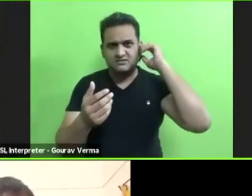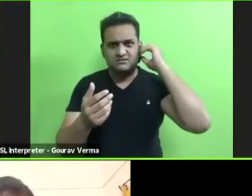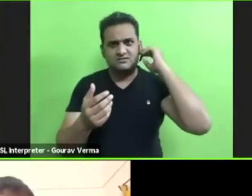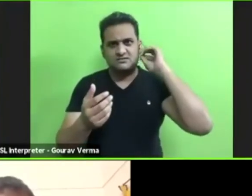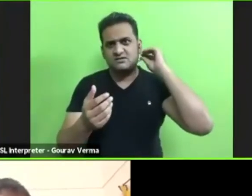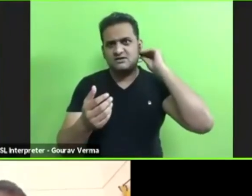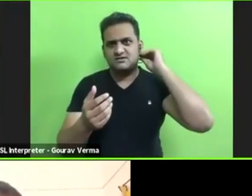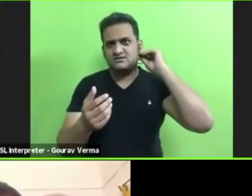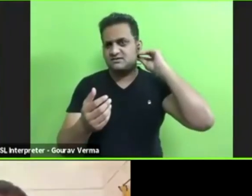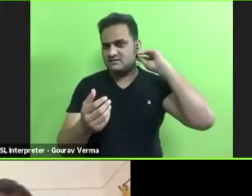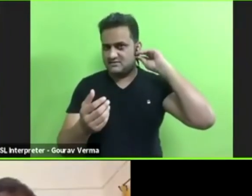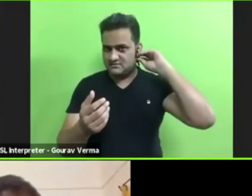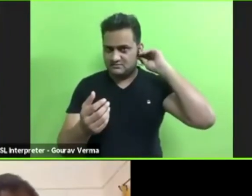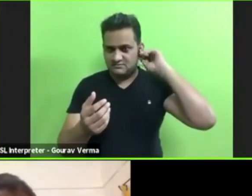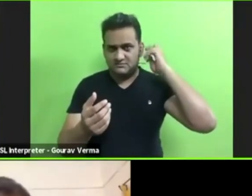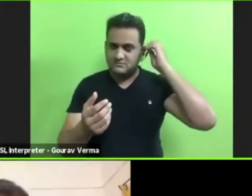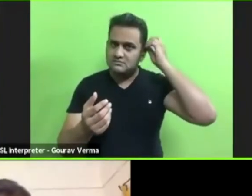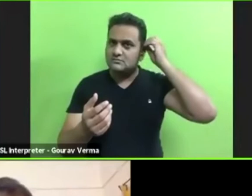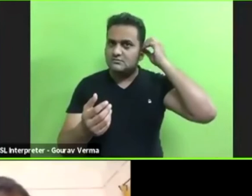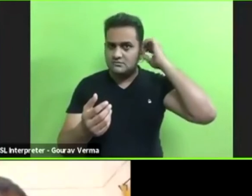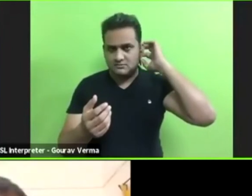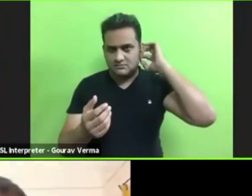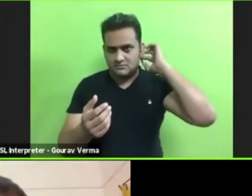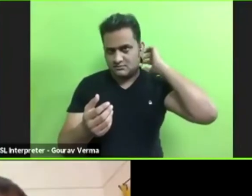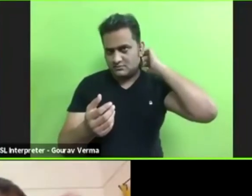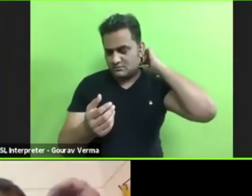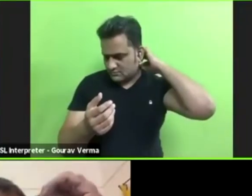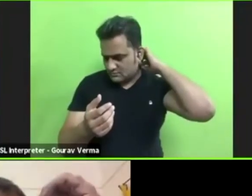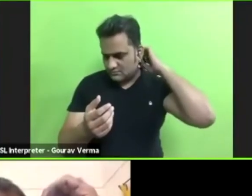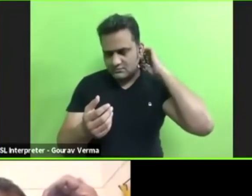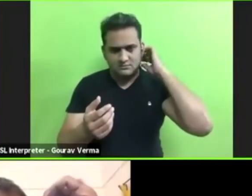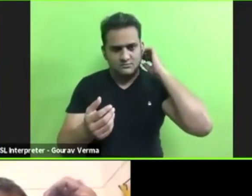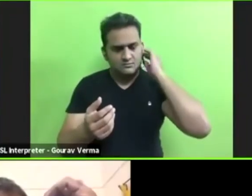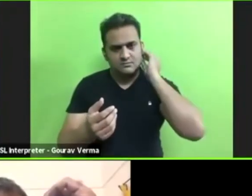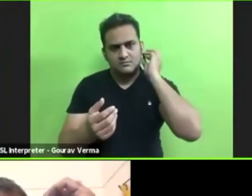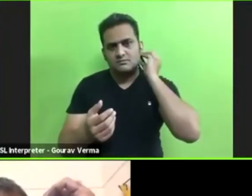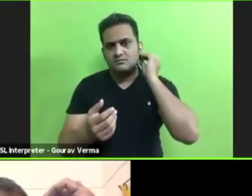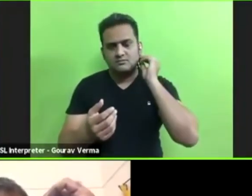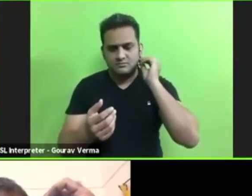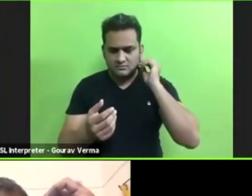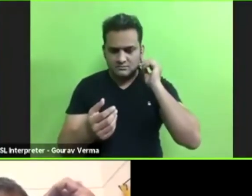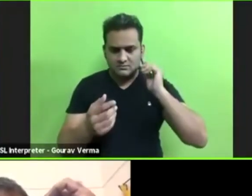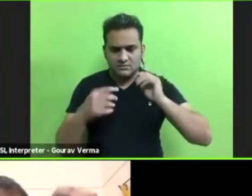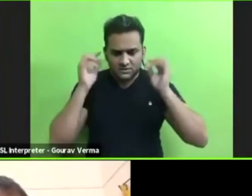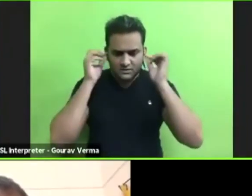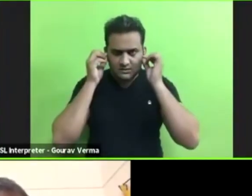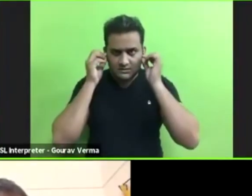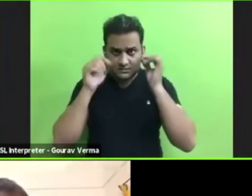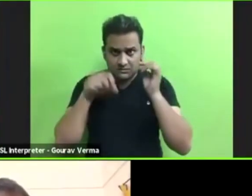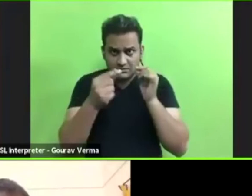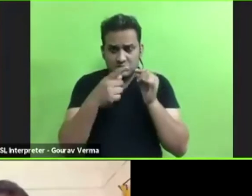bit somehow. I don't know. It was fine the last round. Yeah. Maybe I might use the earphone. No, that's